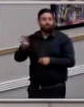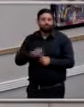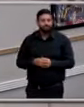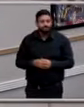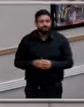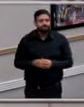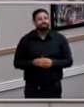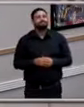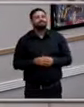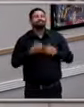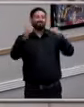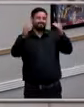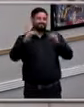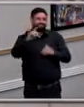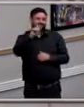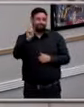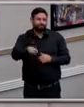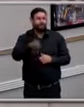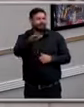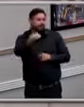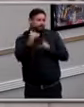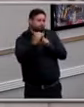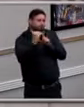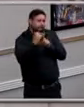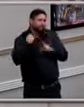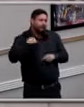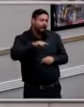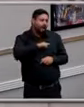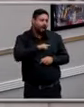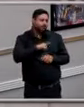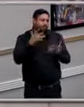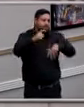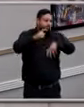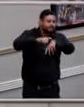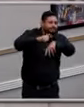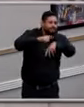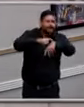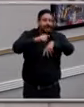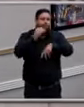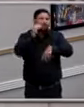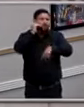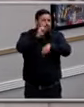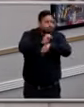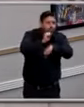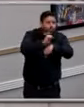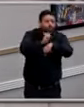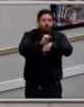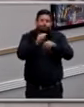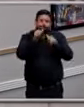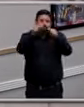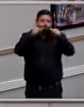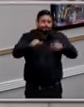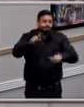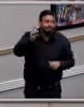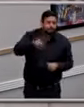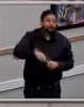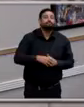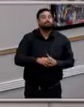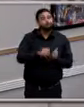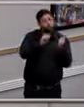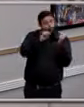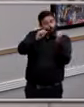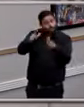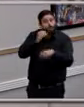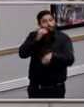Hi, can you please remind us at what time all our child's assignments and/or checkpoints should be posted by? All